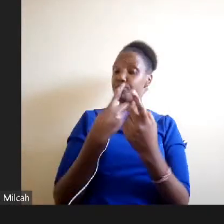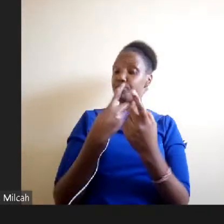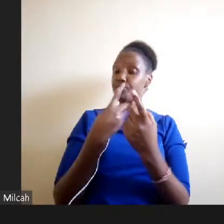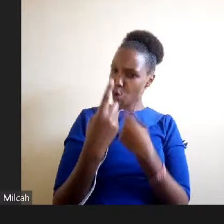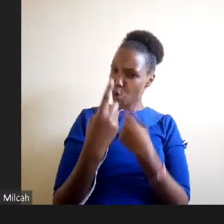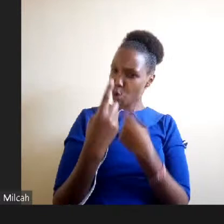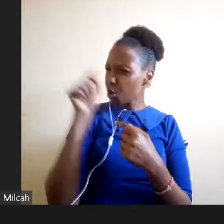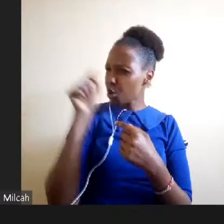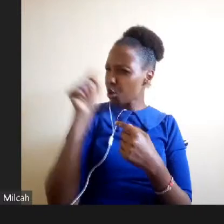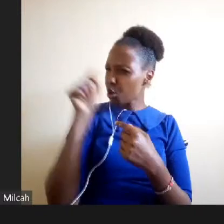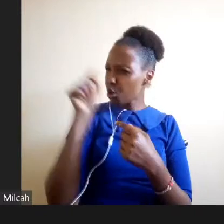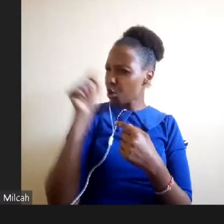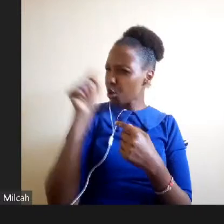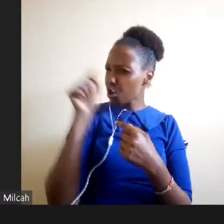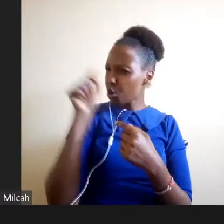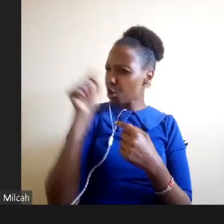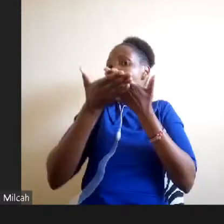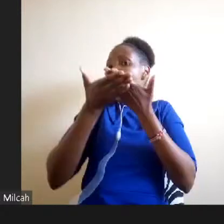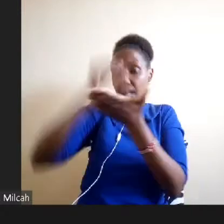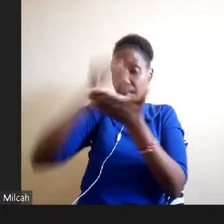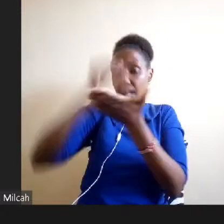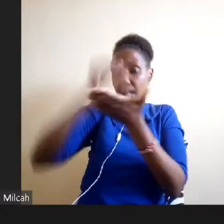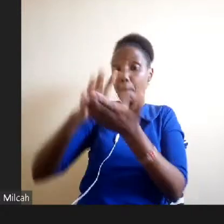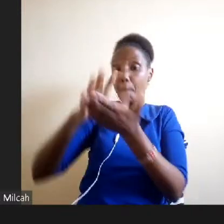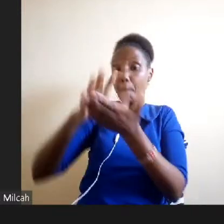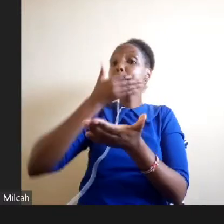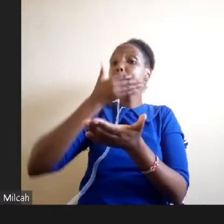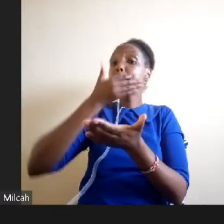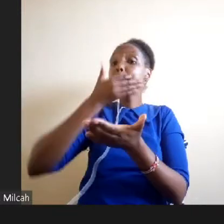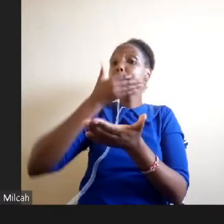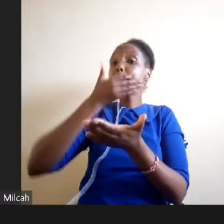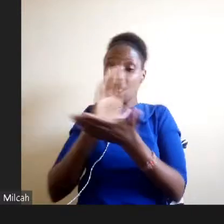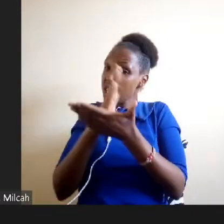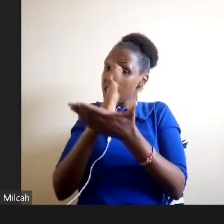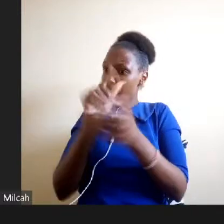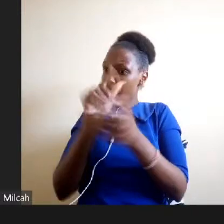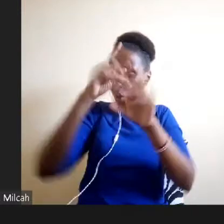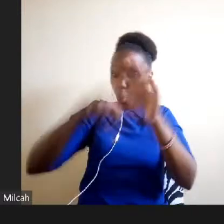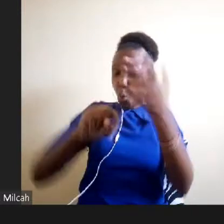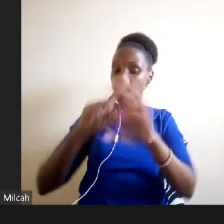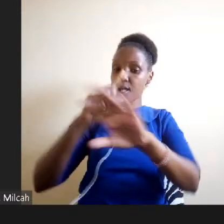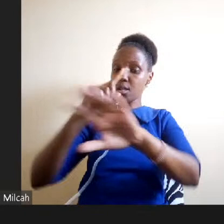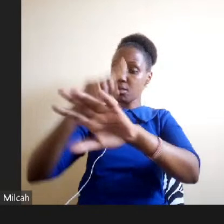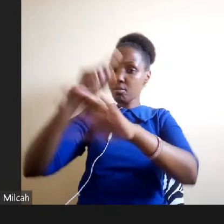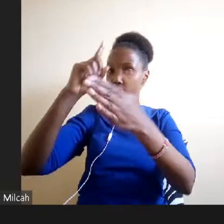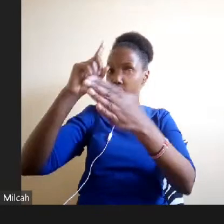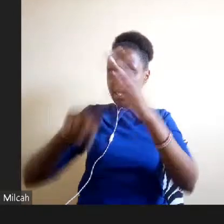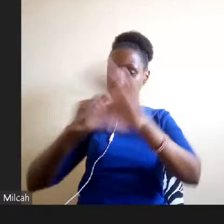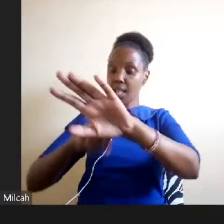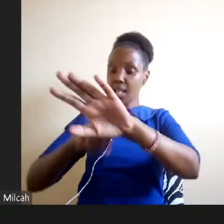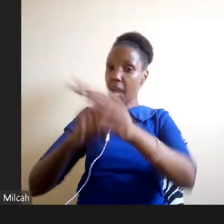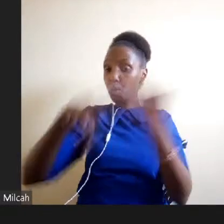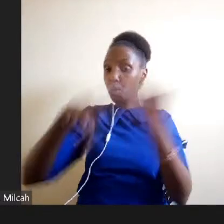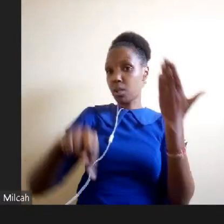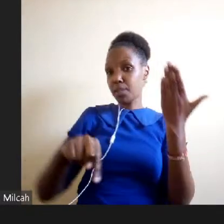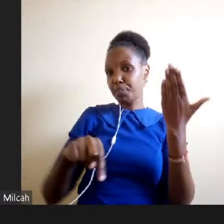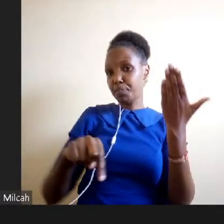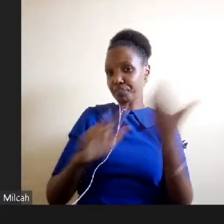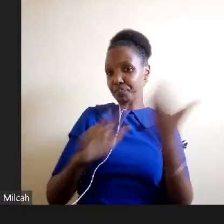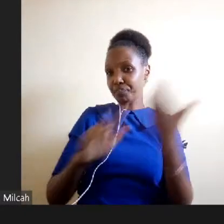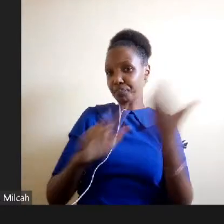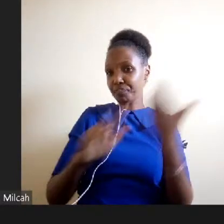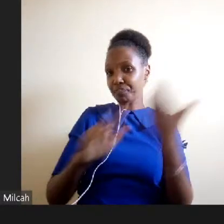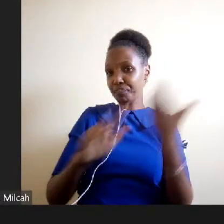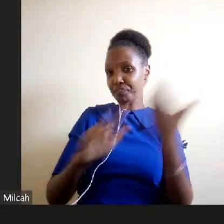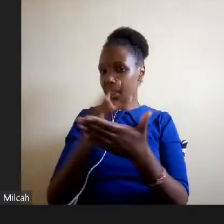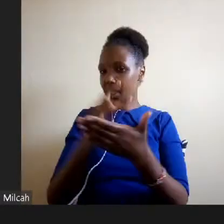them learn that it is better for them to be sharing at this particular time when they're younger, to share information with their friends